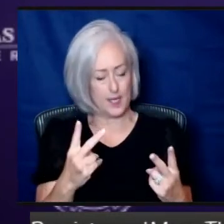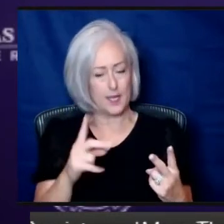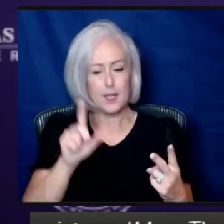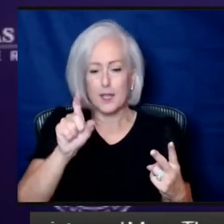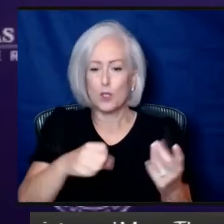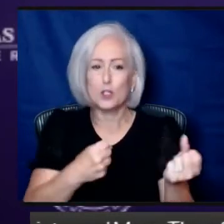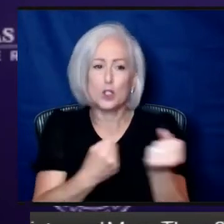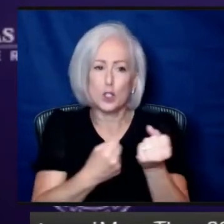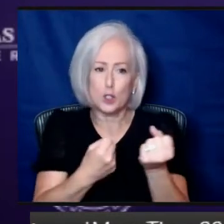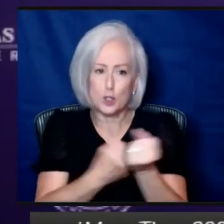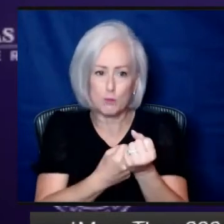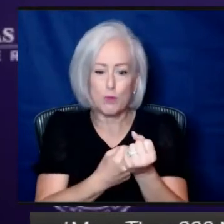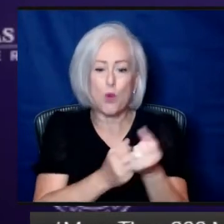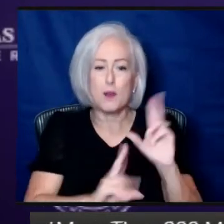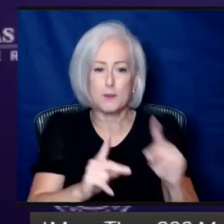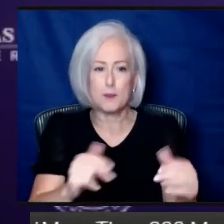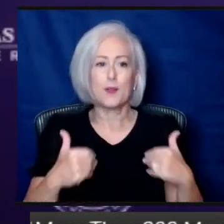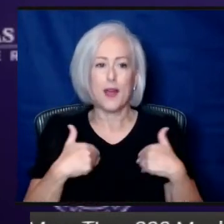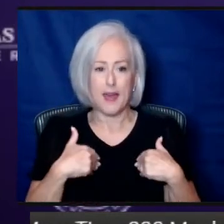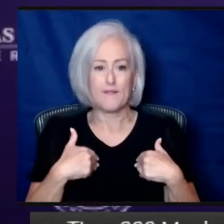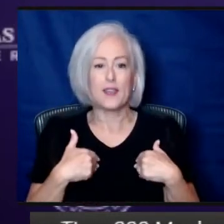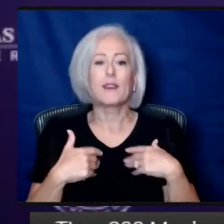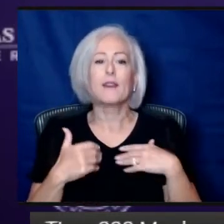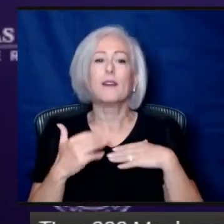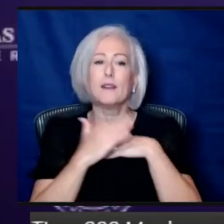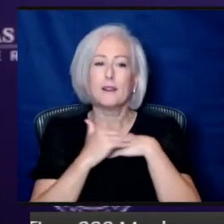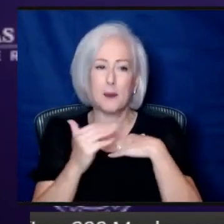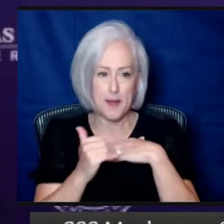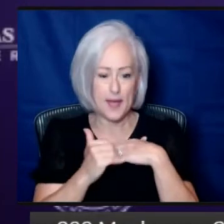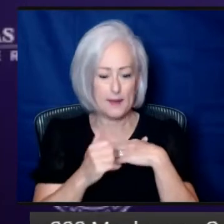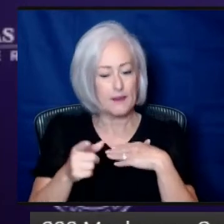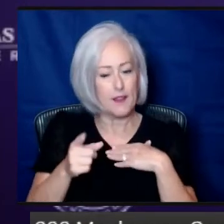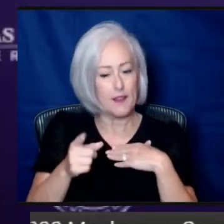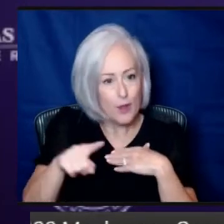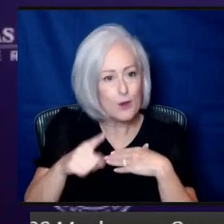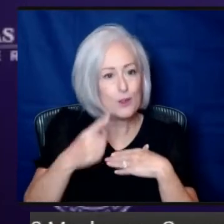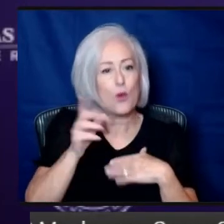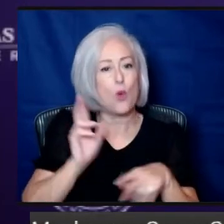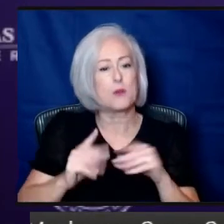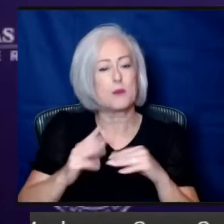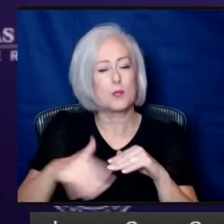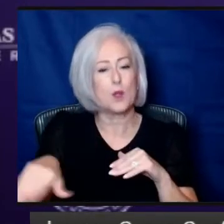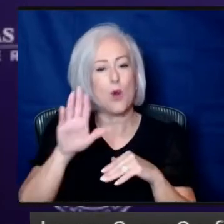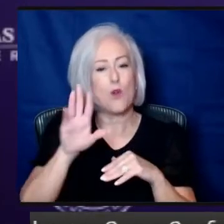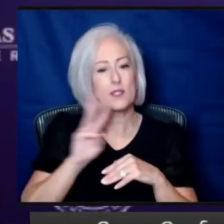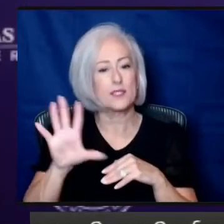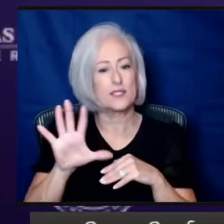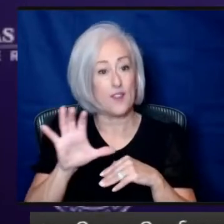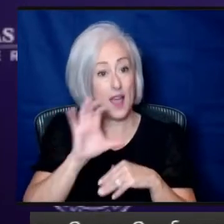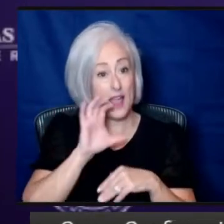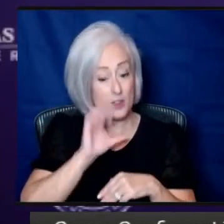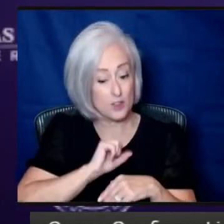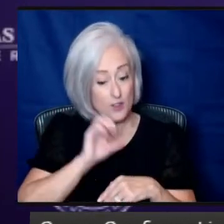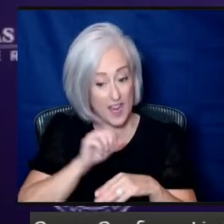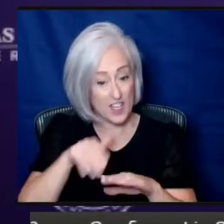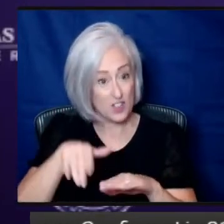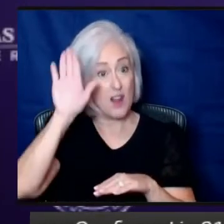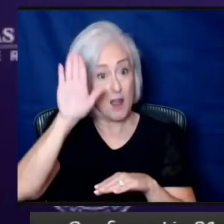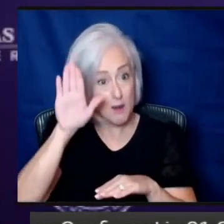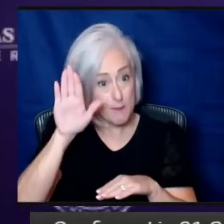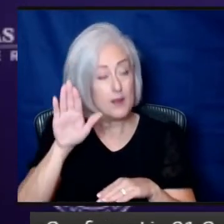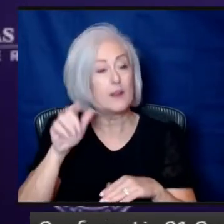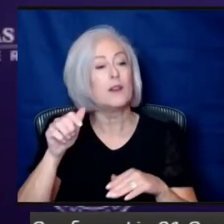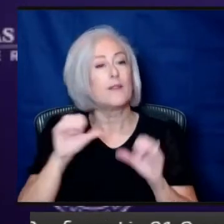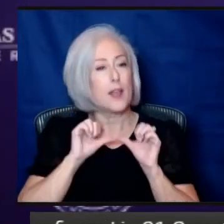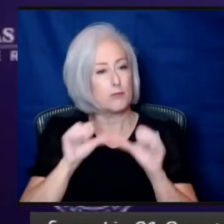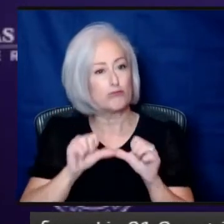these were 65 years of age and older people that were maintaining a stronger cognitive skill as they got older. So very exciting information.